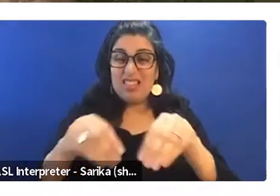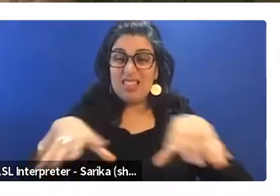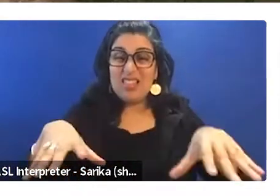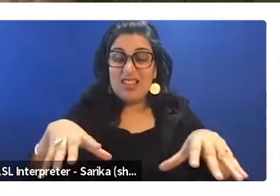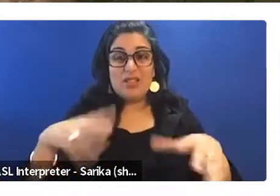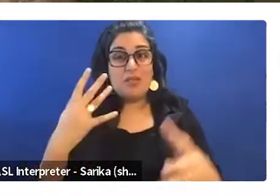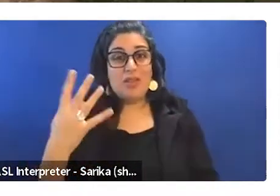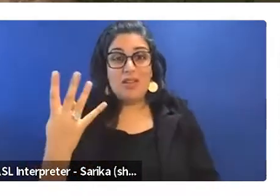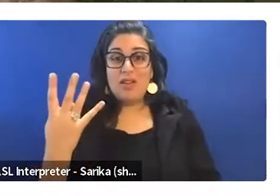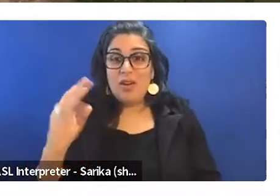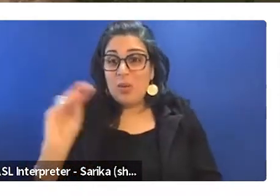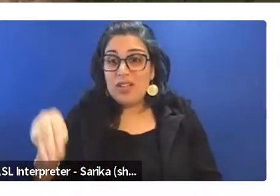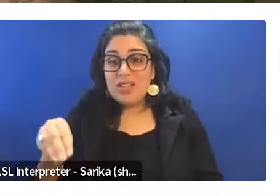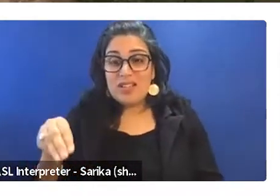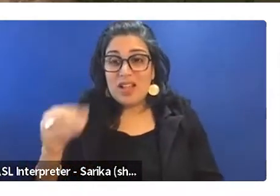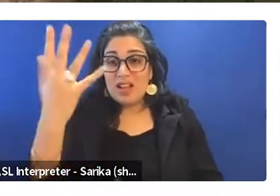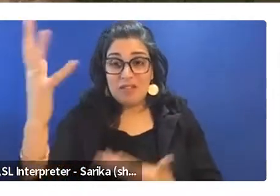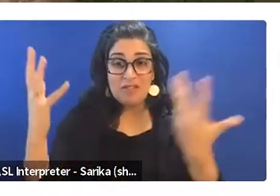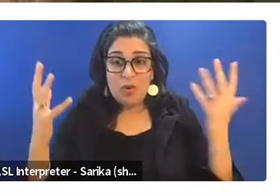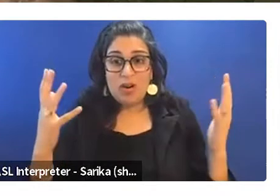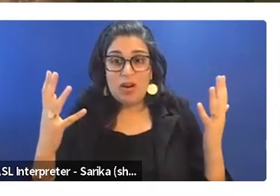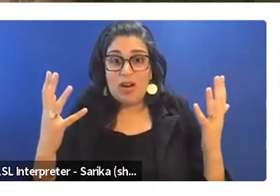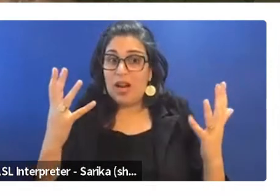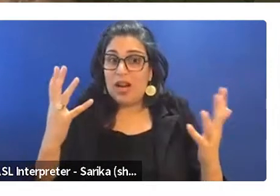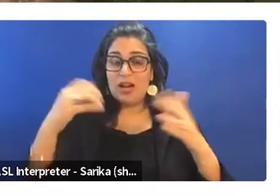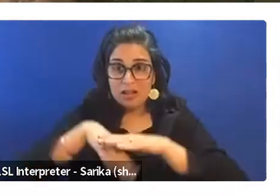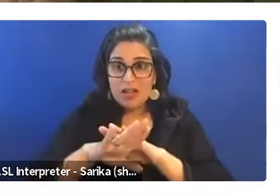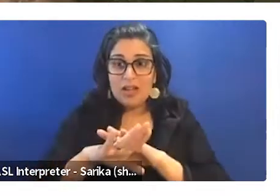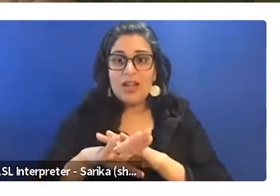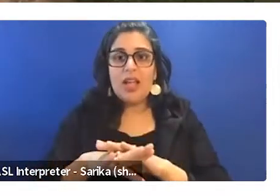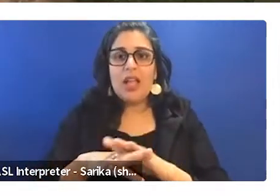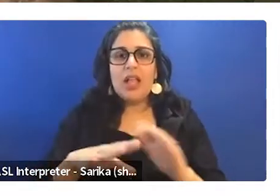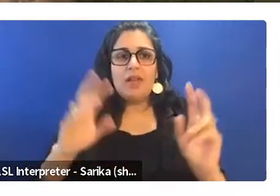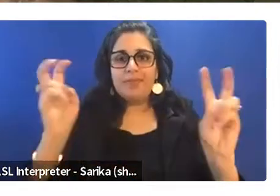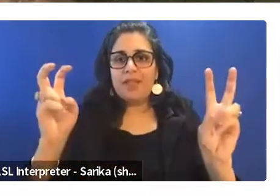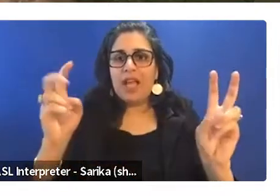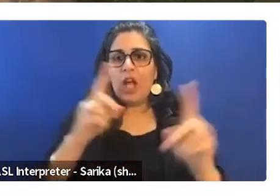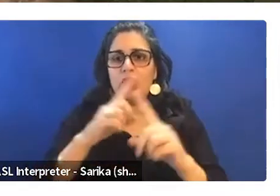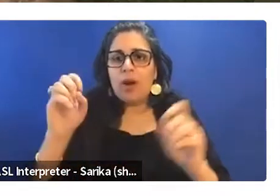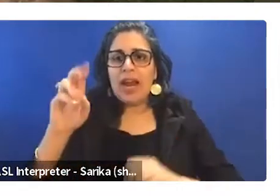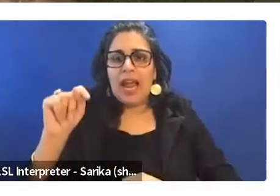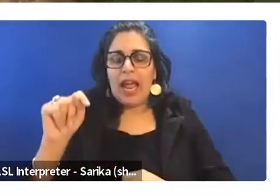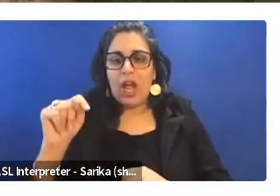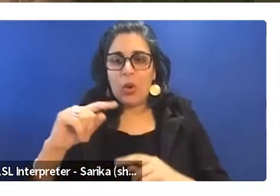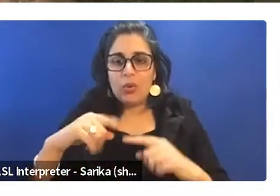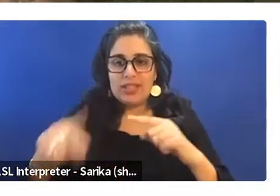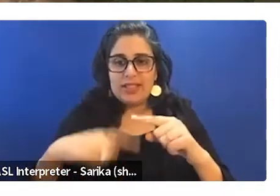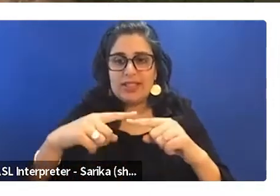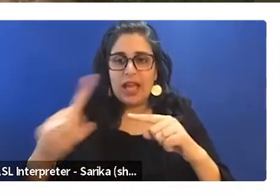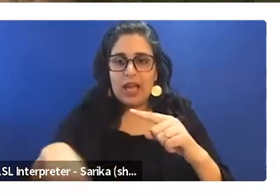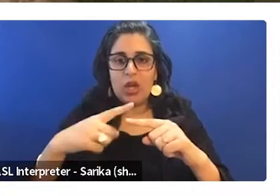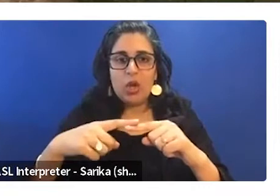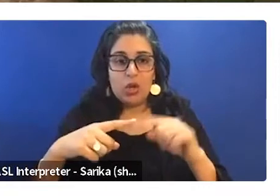maybe 4% of the forest, it might enter a dry out cycle, right? Where the margins, kind of like where you see